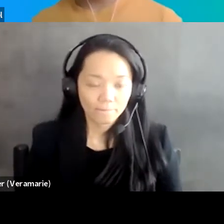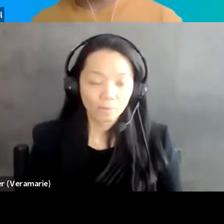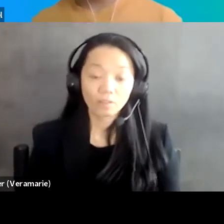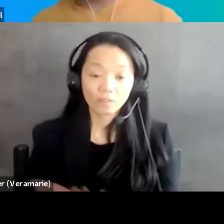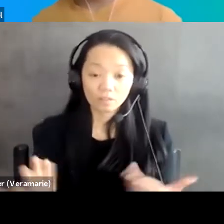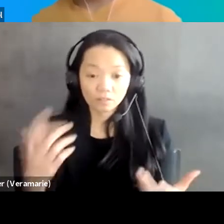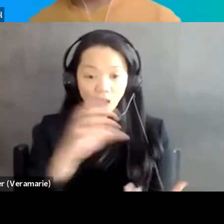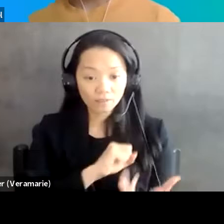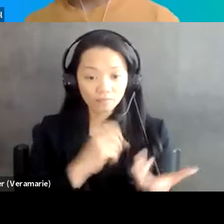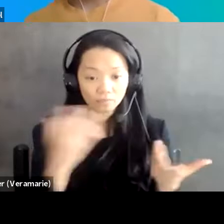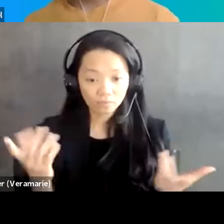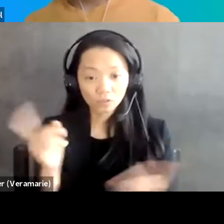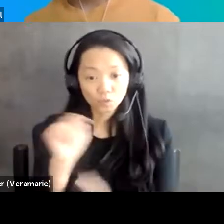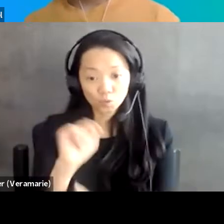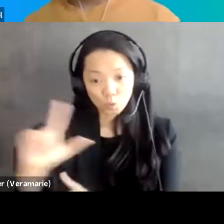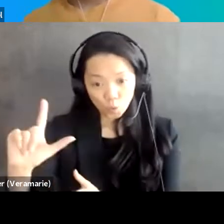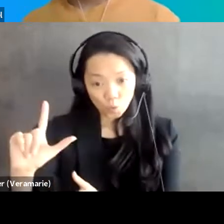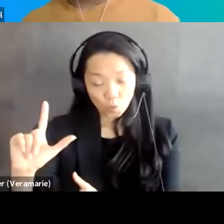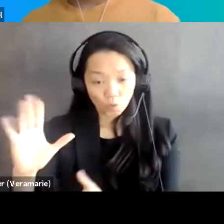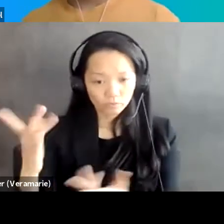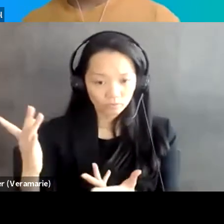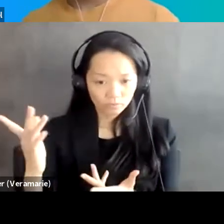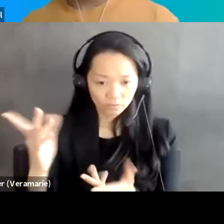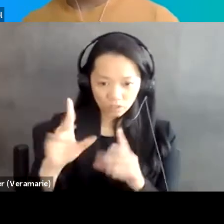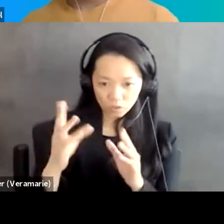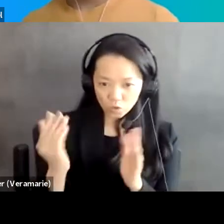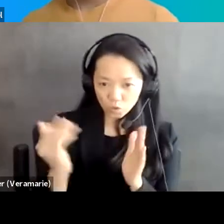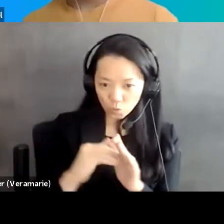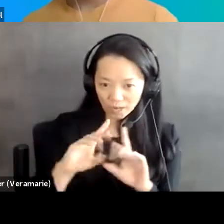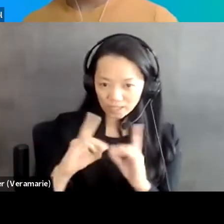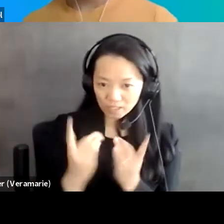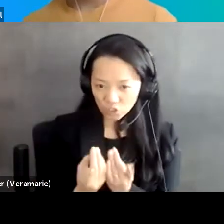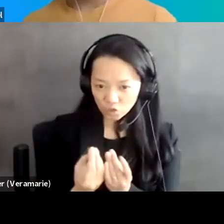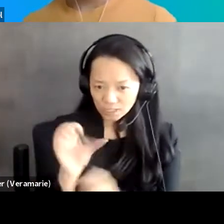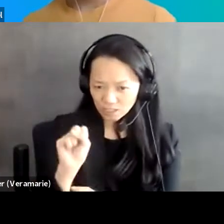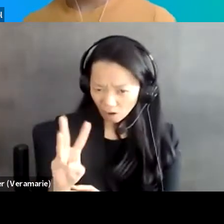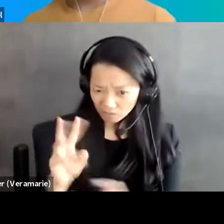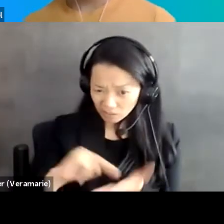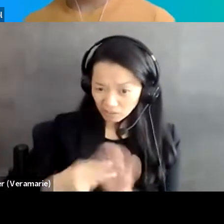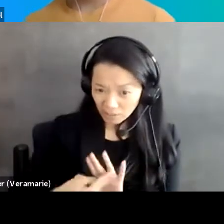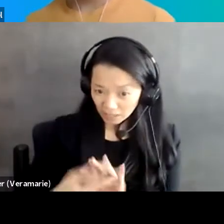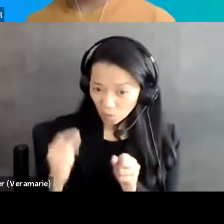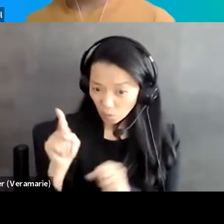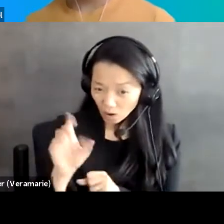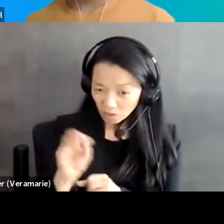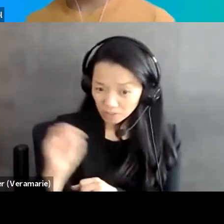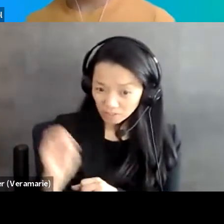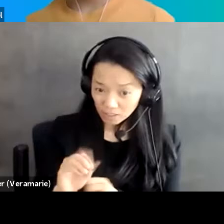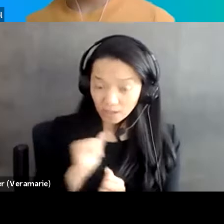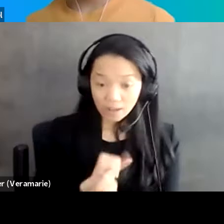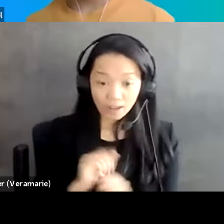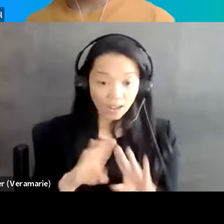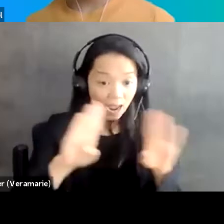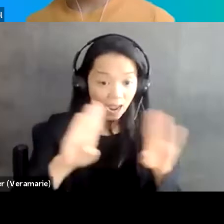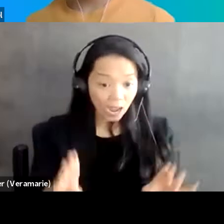I guess if tools are talking about redistricting software, I'm not 100% sure. The House still